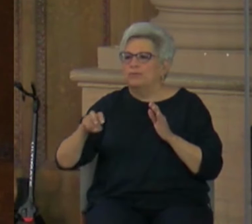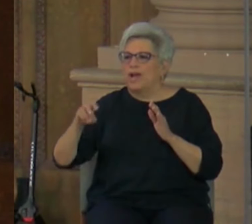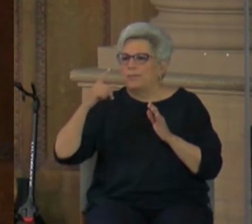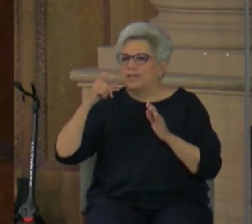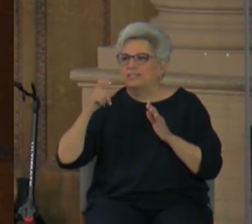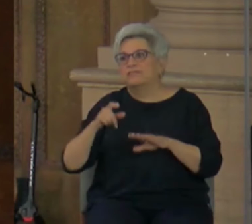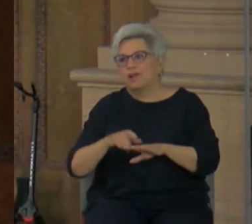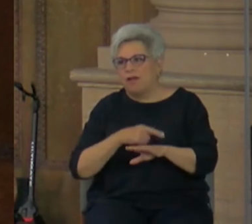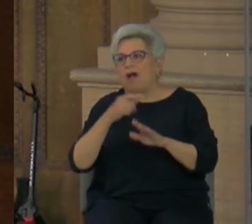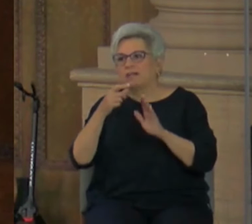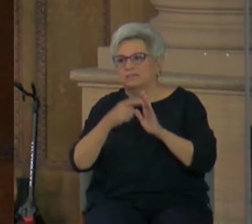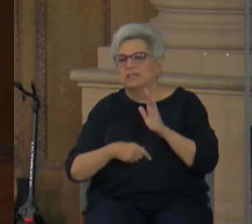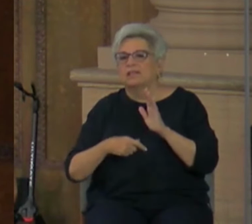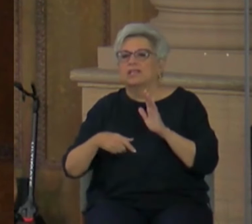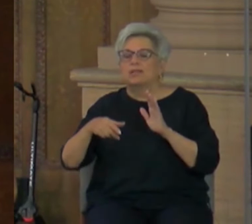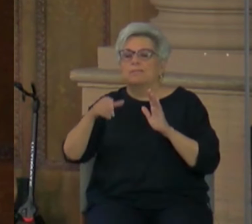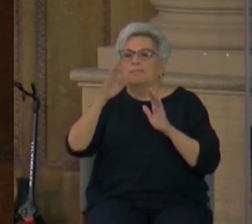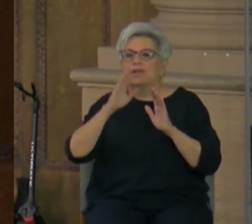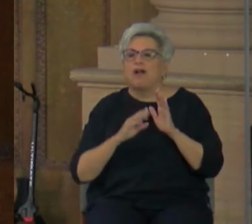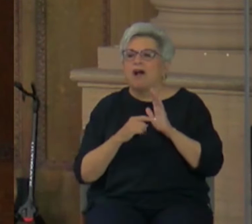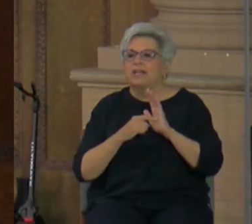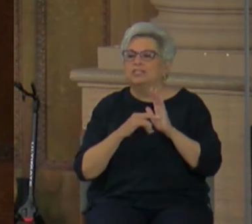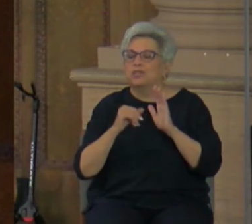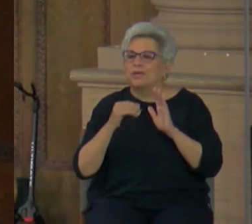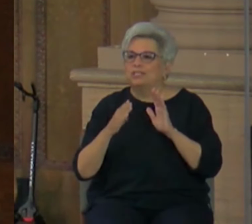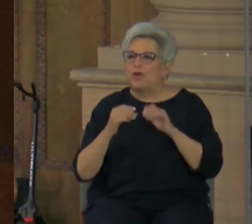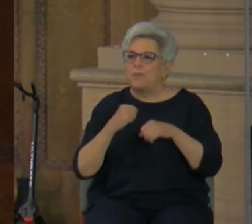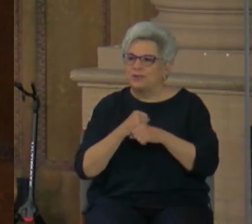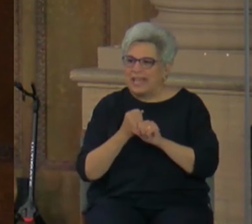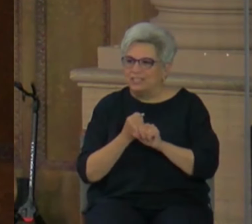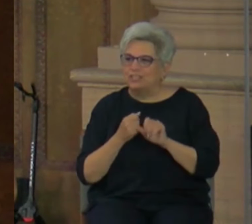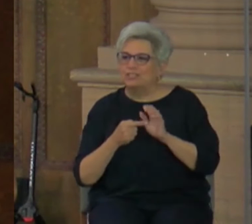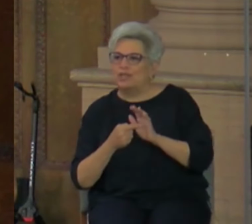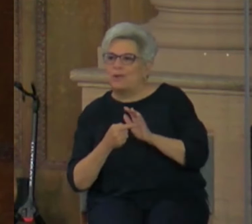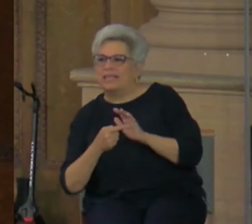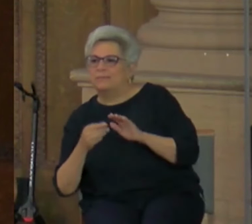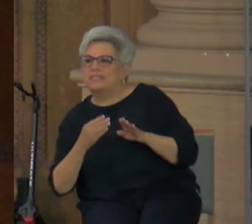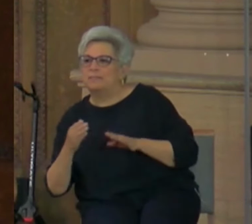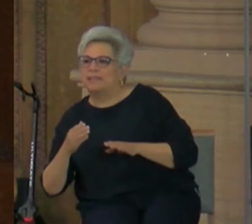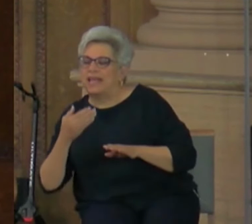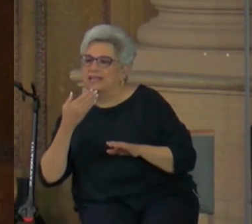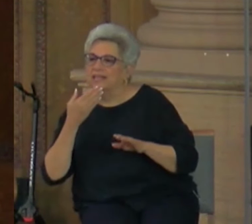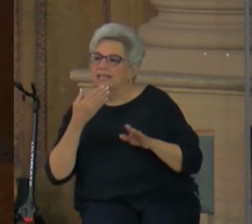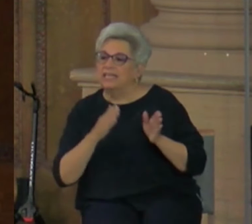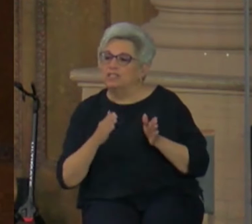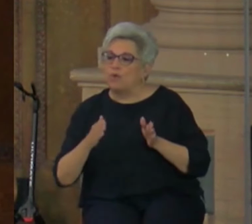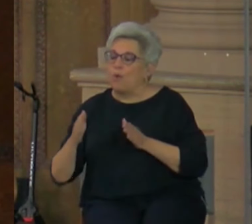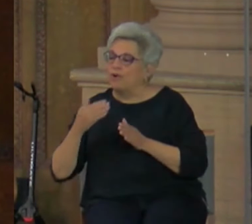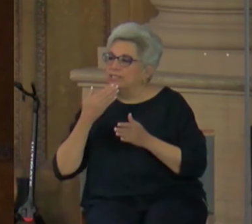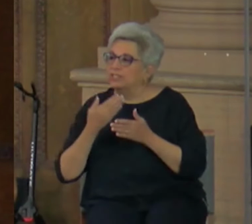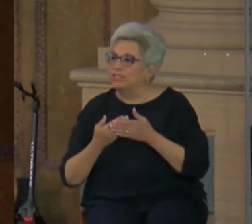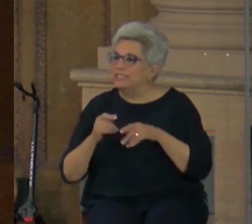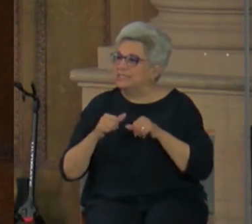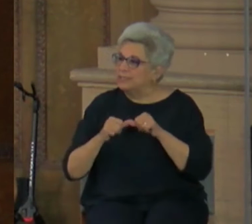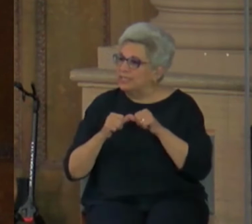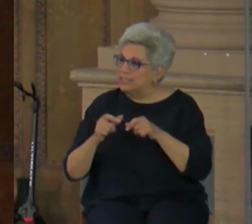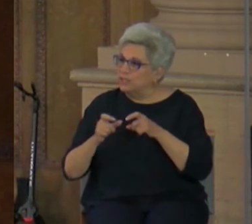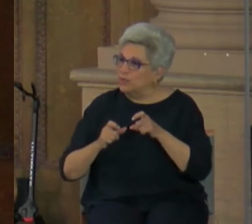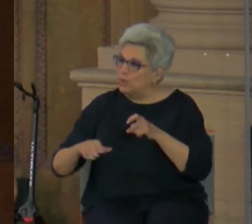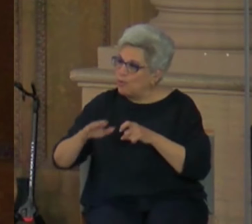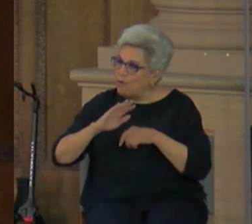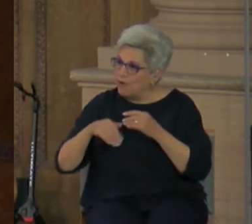walking Job through the creation to show him his care, the order, his plan, his goodness, his continued rule over all things.